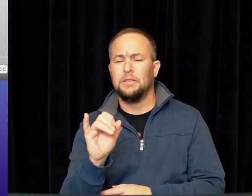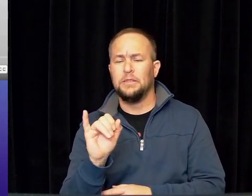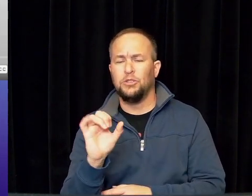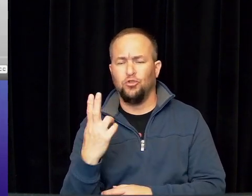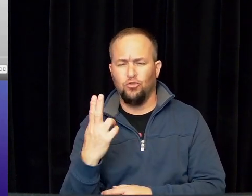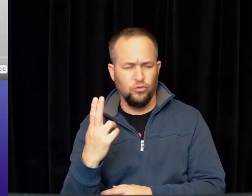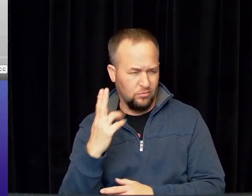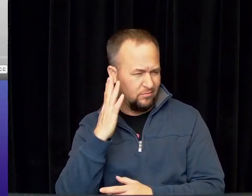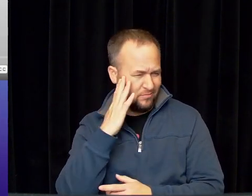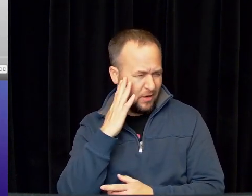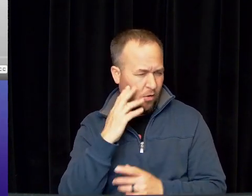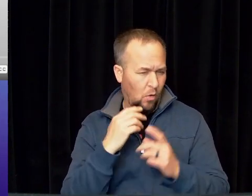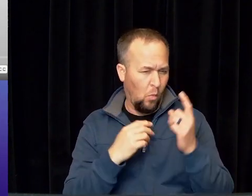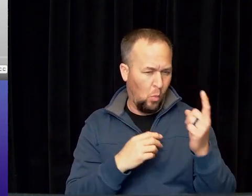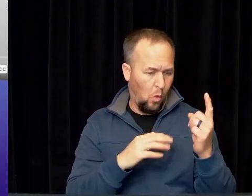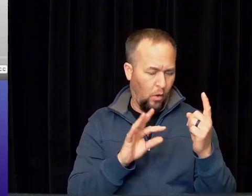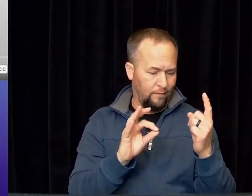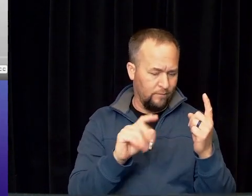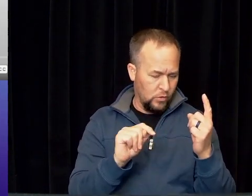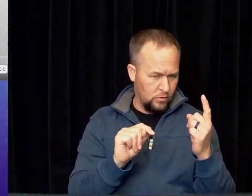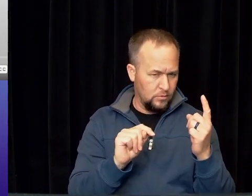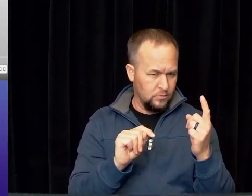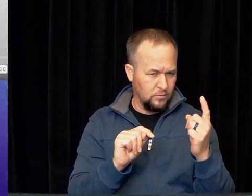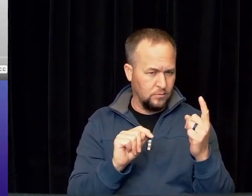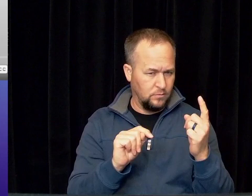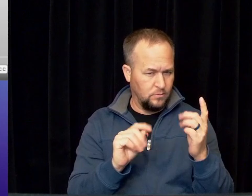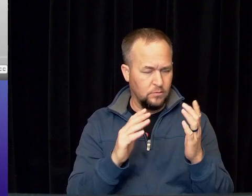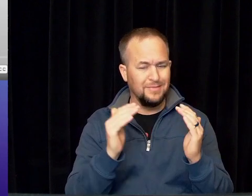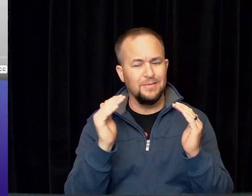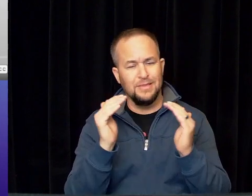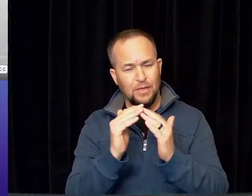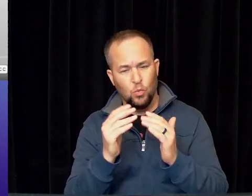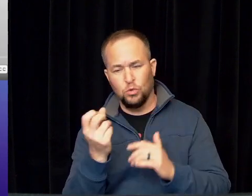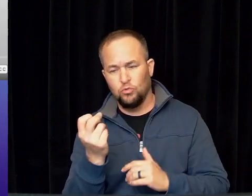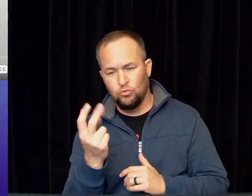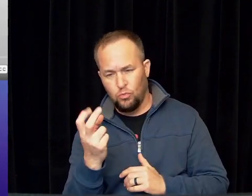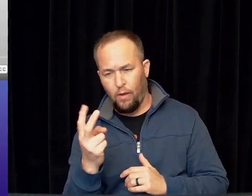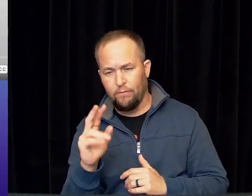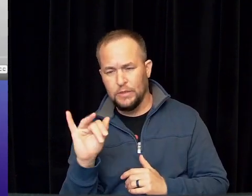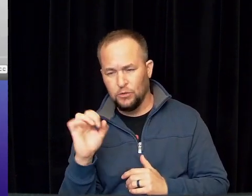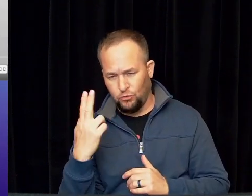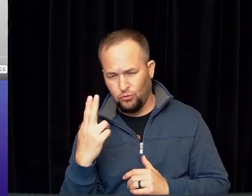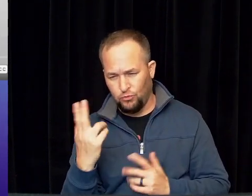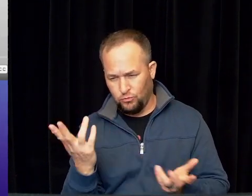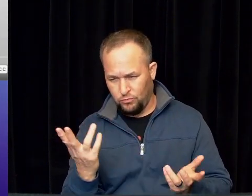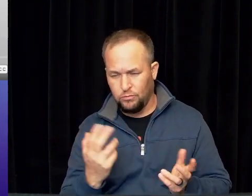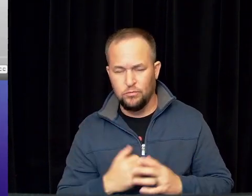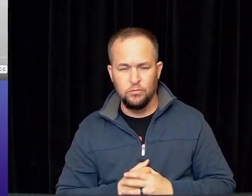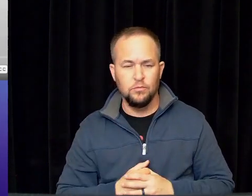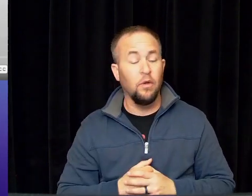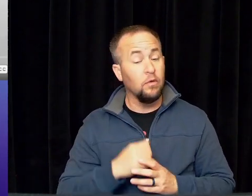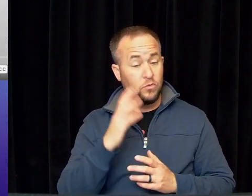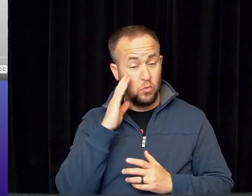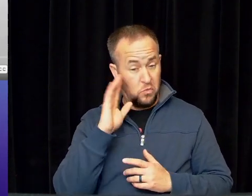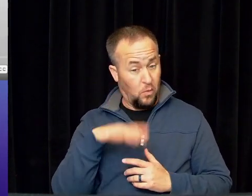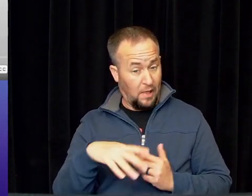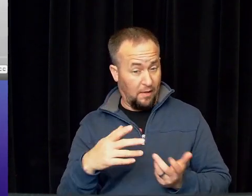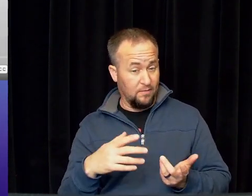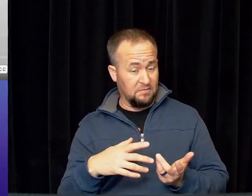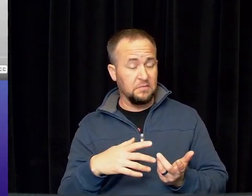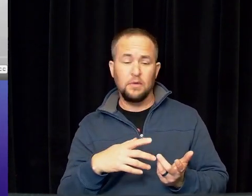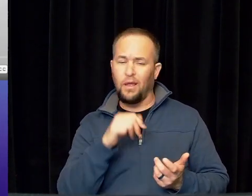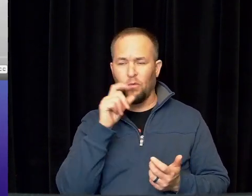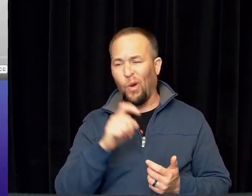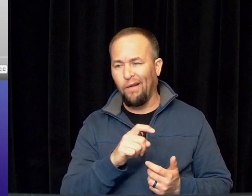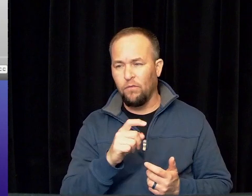I know that in 1 foot, that's equivalent to 12 inches. So knowing that information, I don't